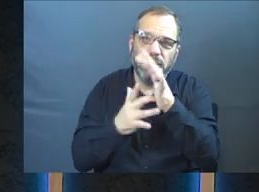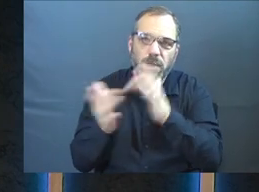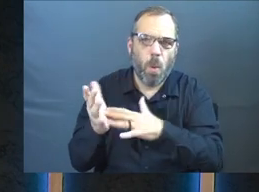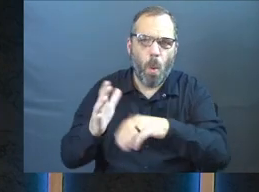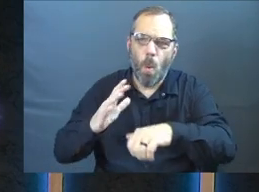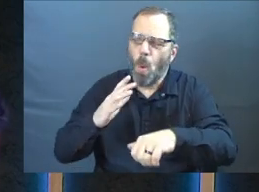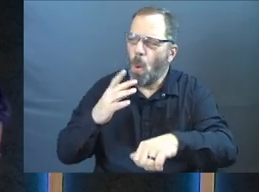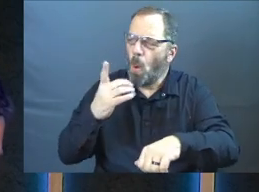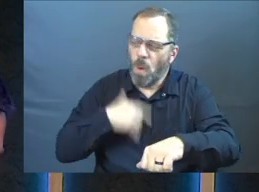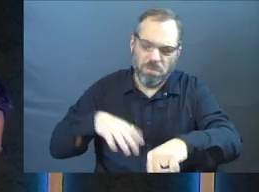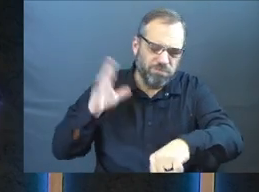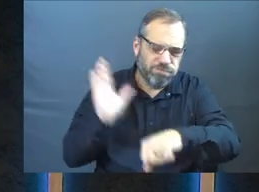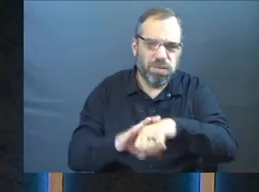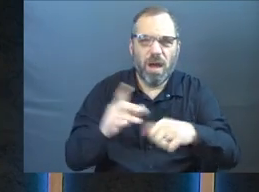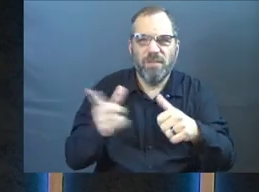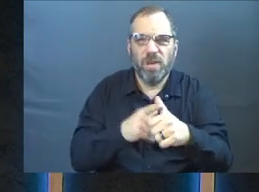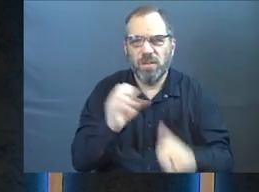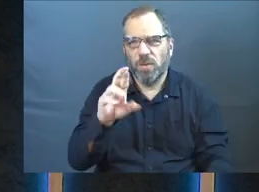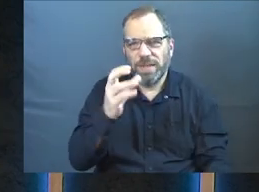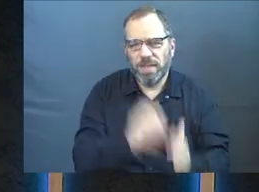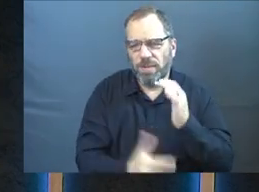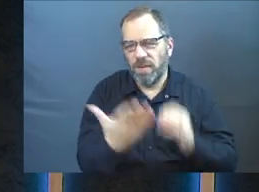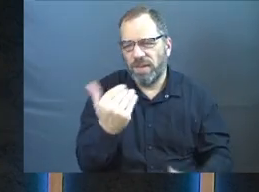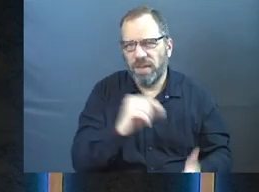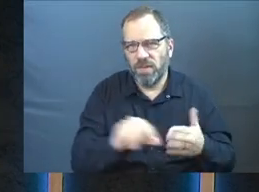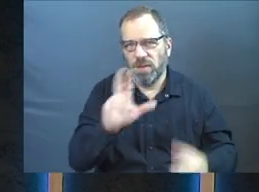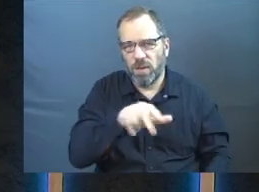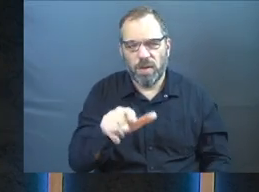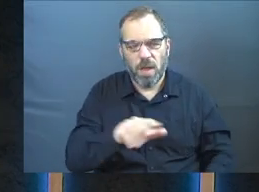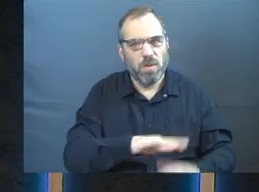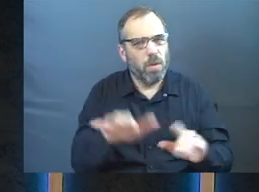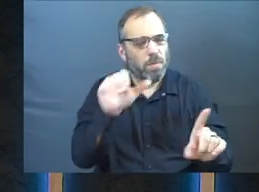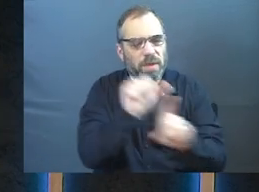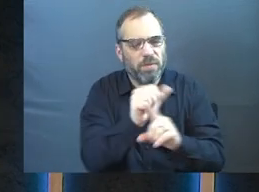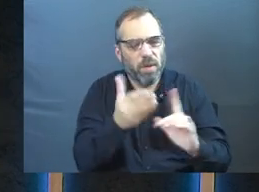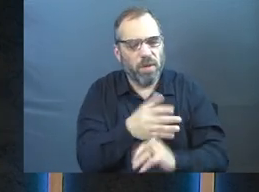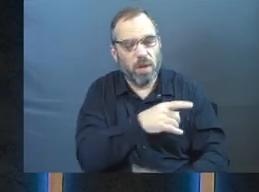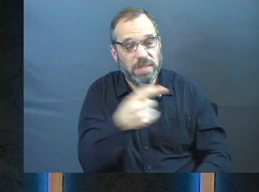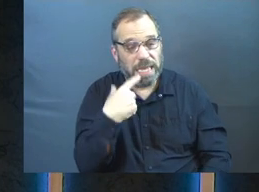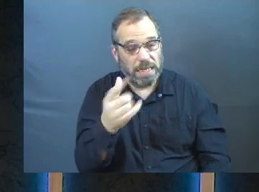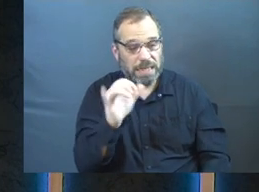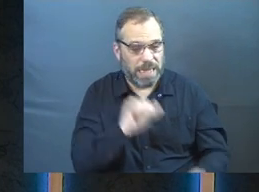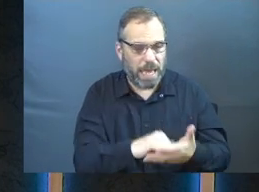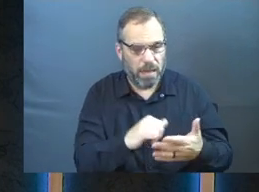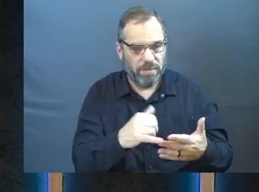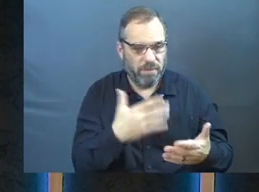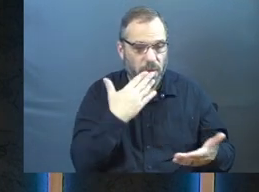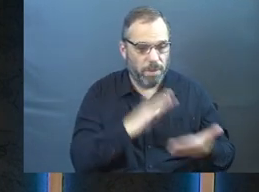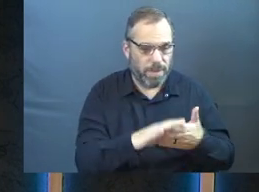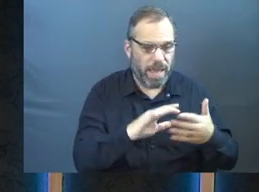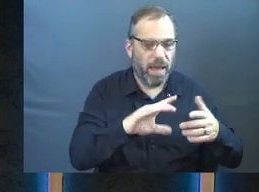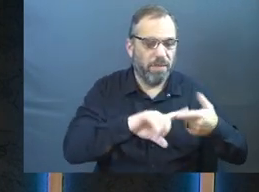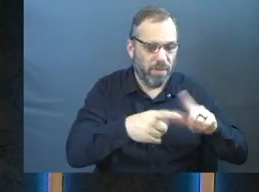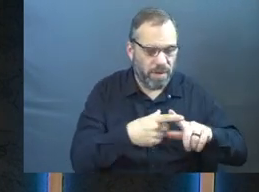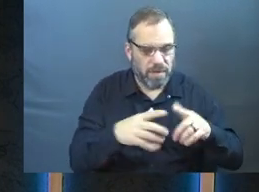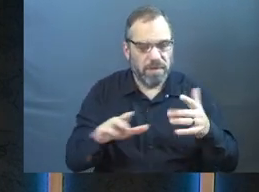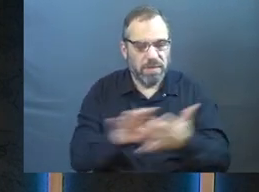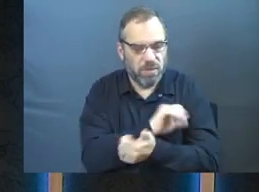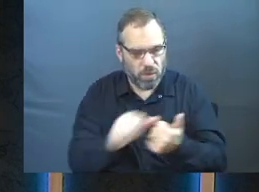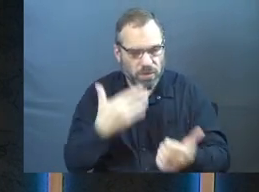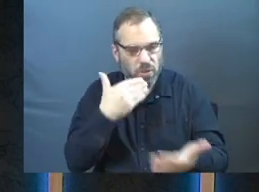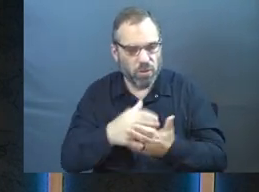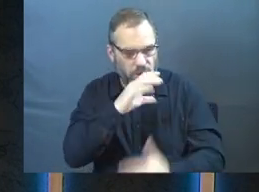Big flag. 1 Corinthians 15:33 says, don't be fooled by those who say such things, for bad company corrupts good